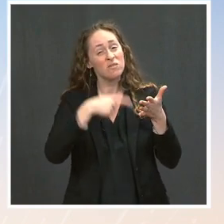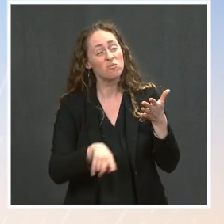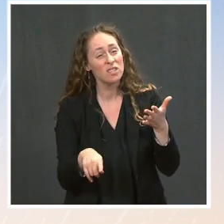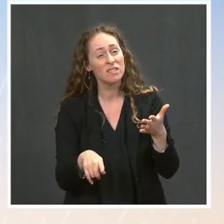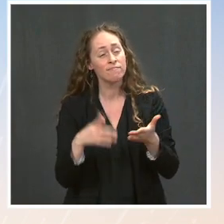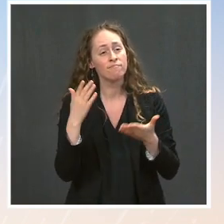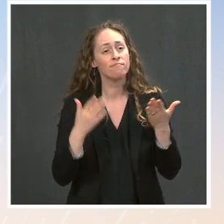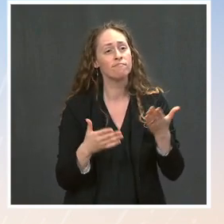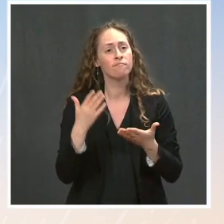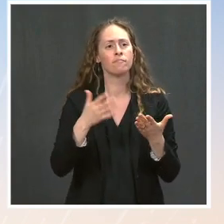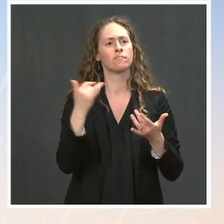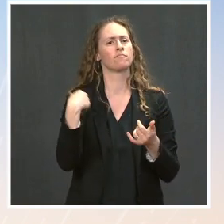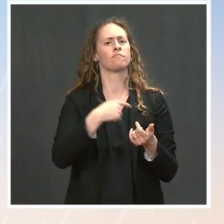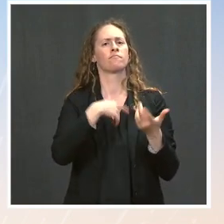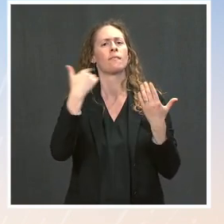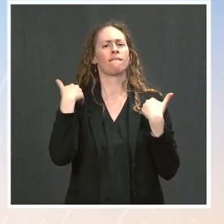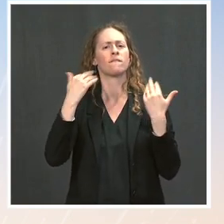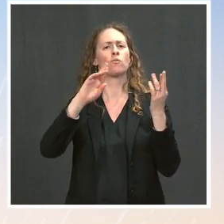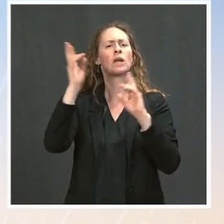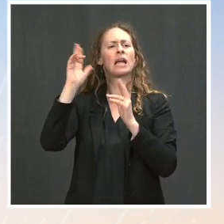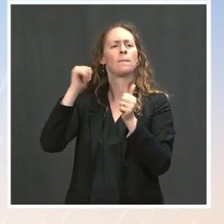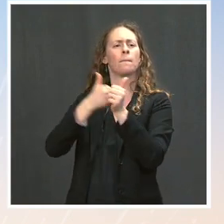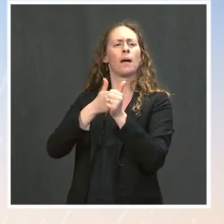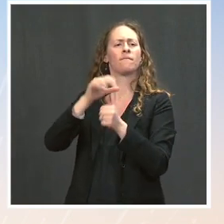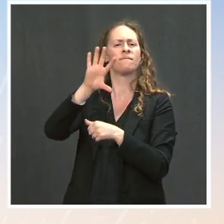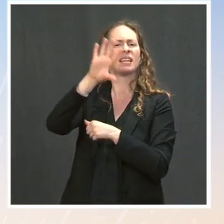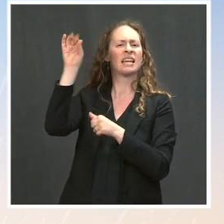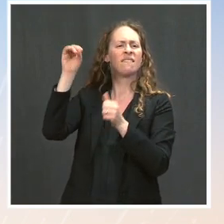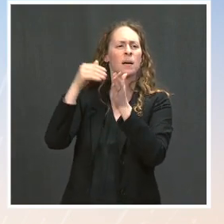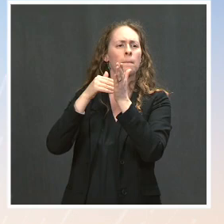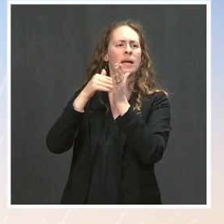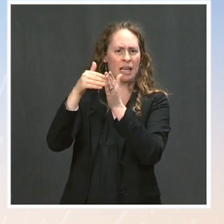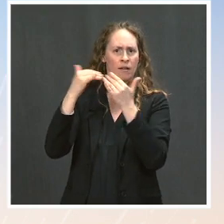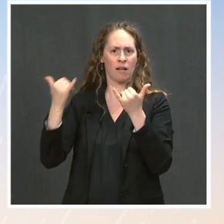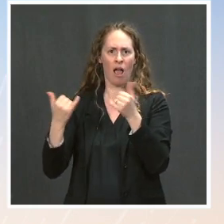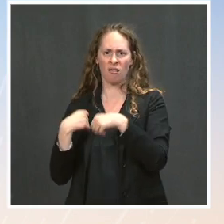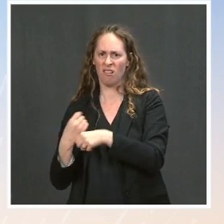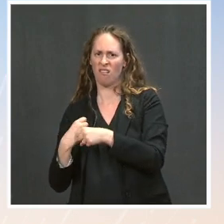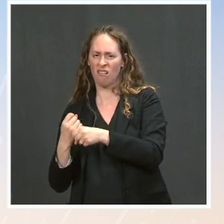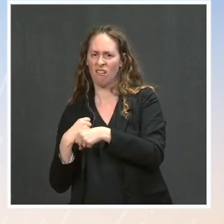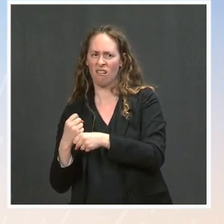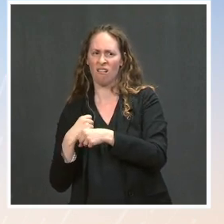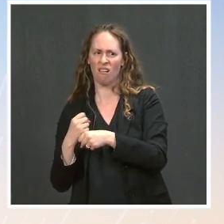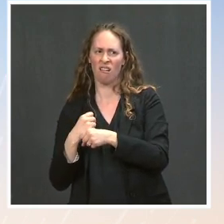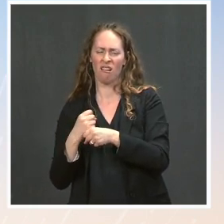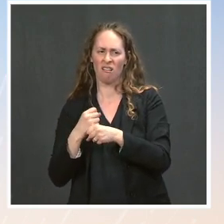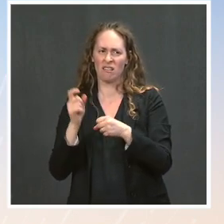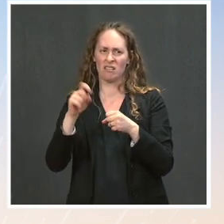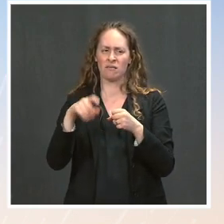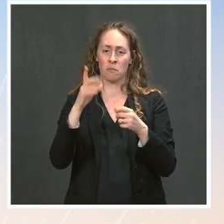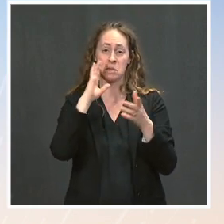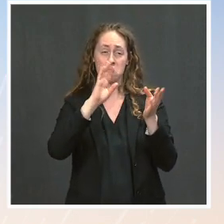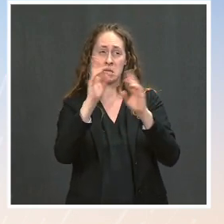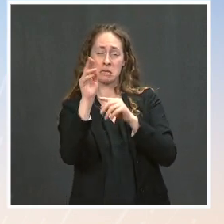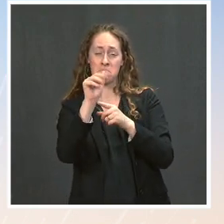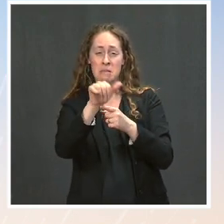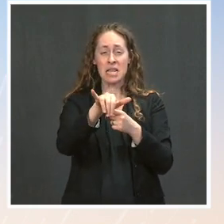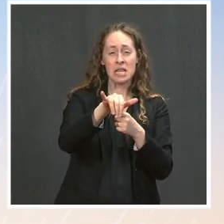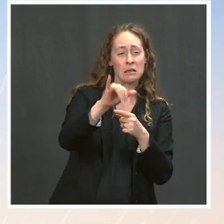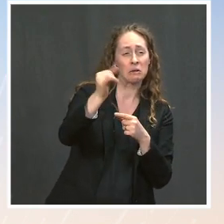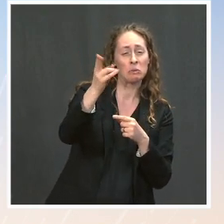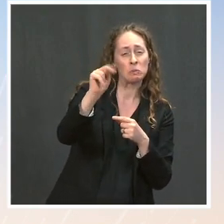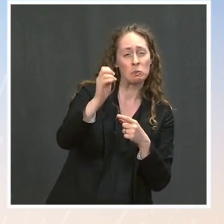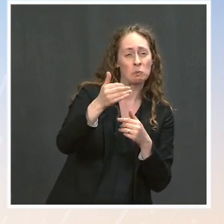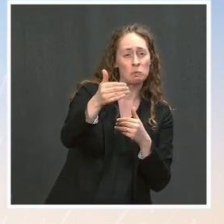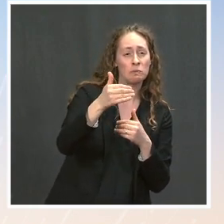various stages of production. These could be completed in stages across May and June. But our team, our national security team,